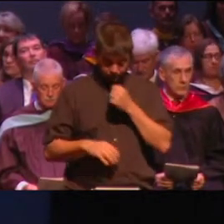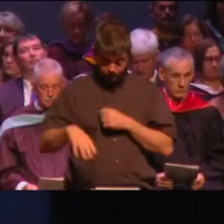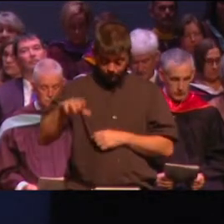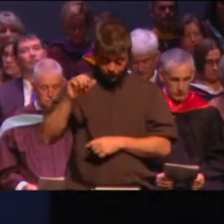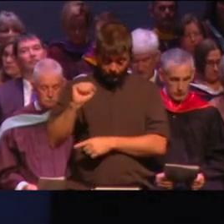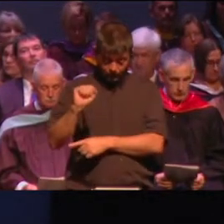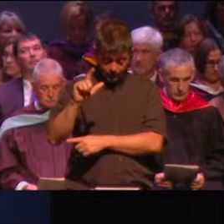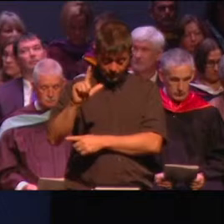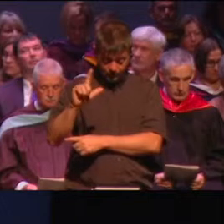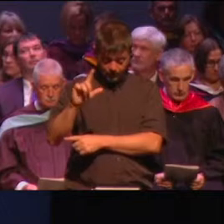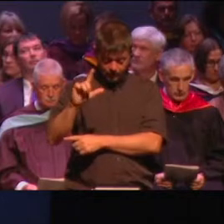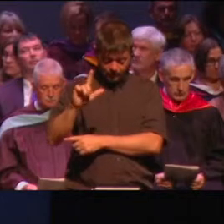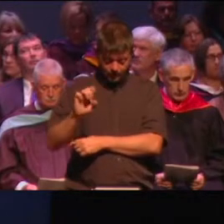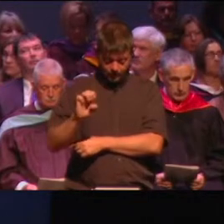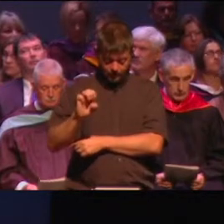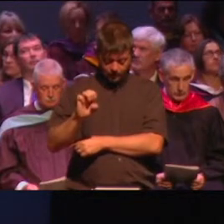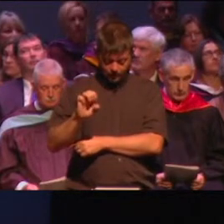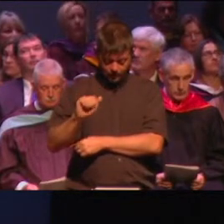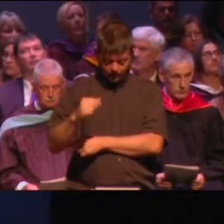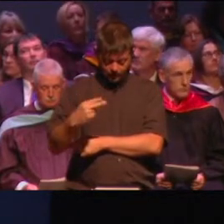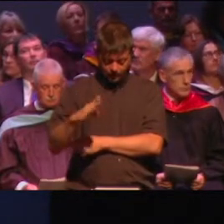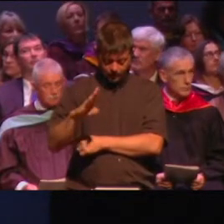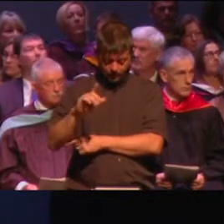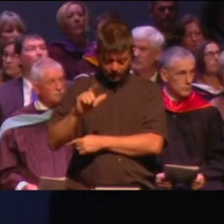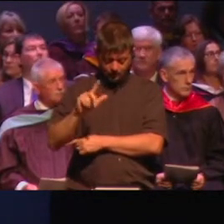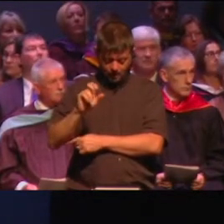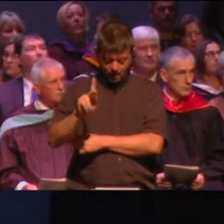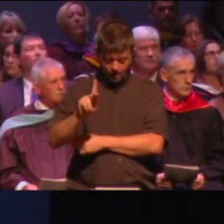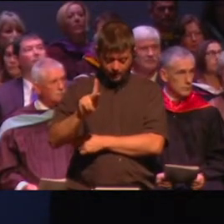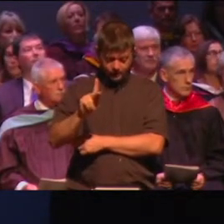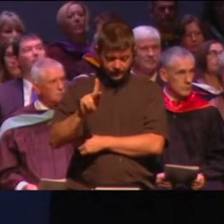Aaliyah Blaylock, High Honors.